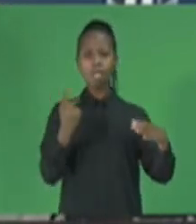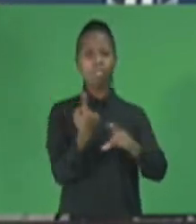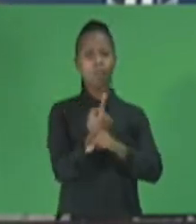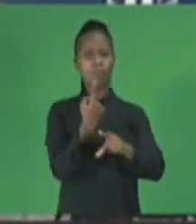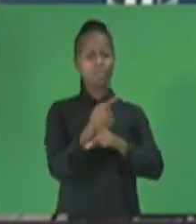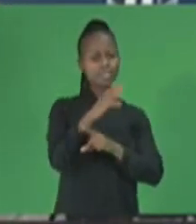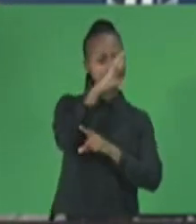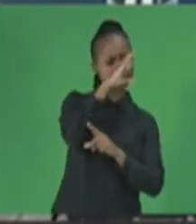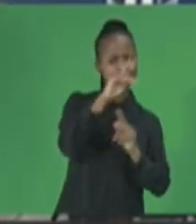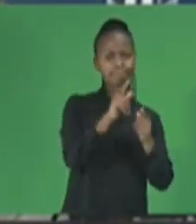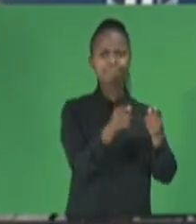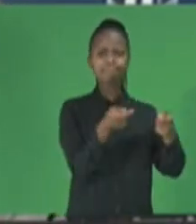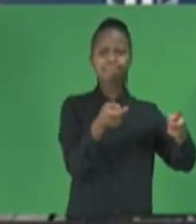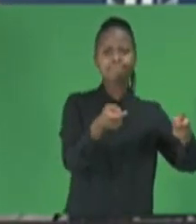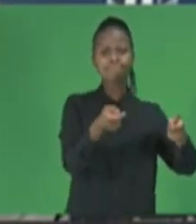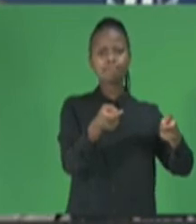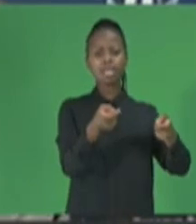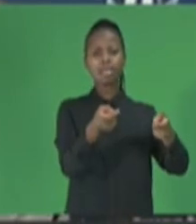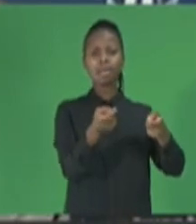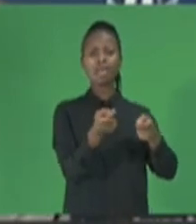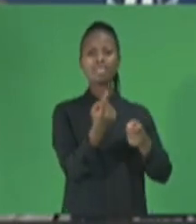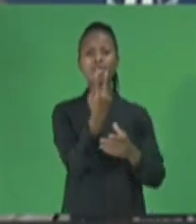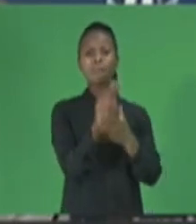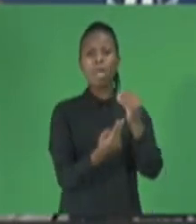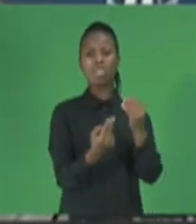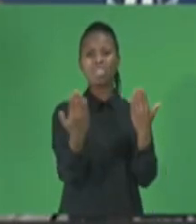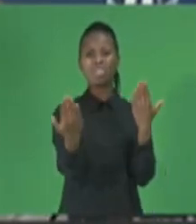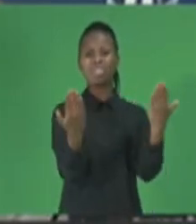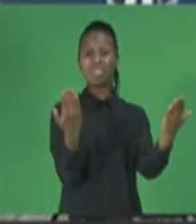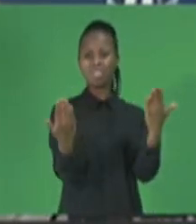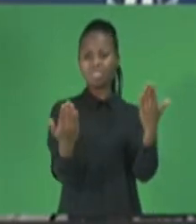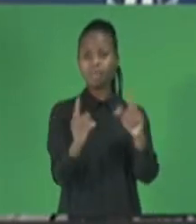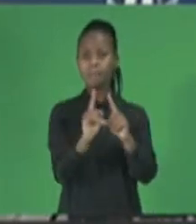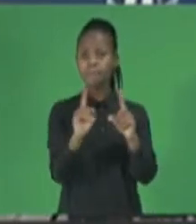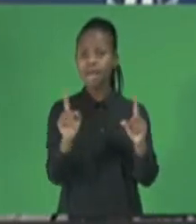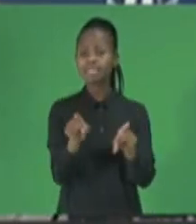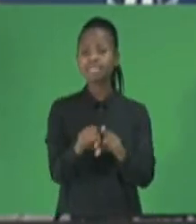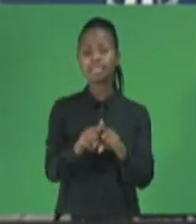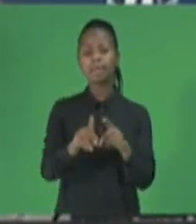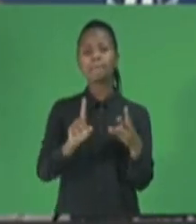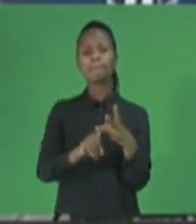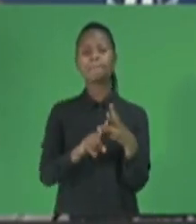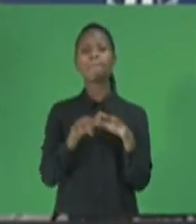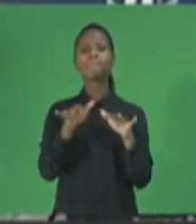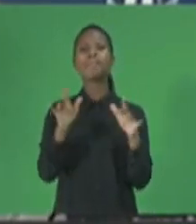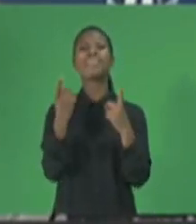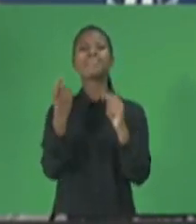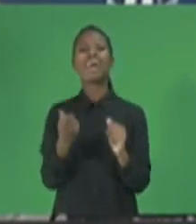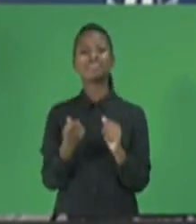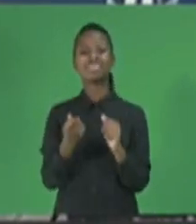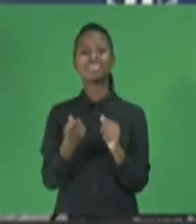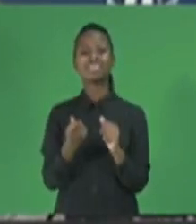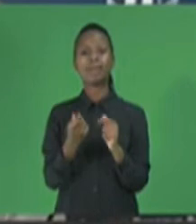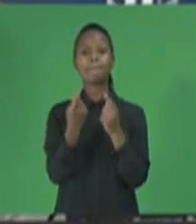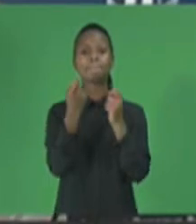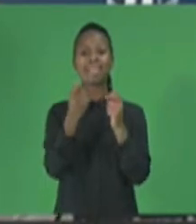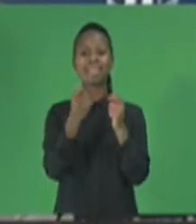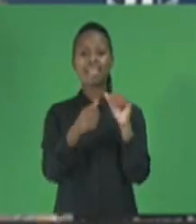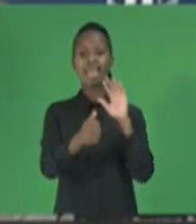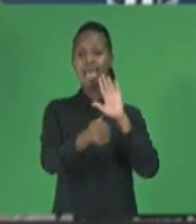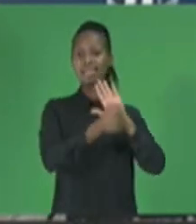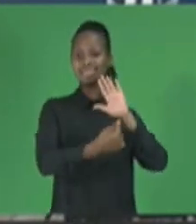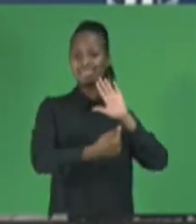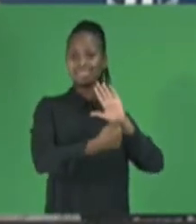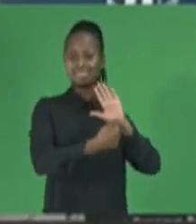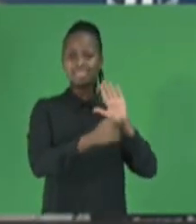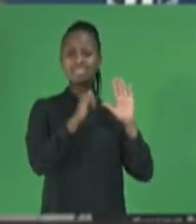and monetary policy. Furthermore, the Public Finance Management Act does state that the National Treasury is responsible